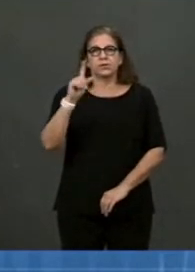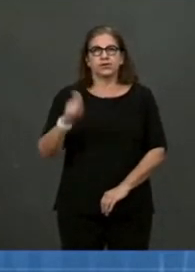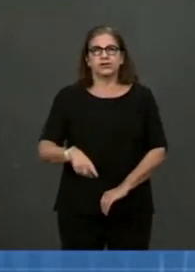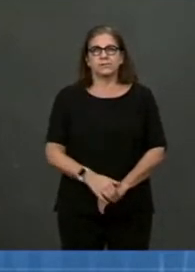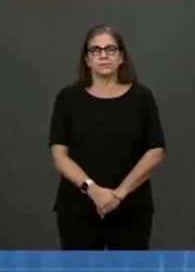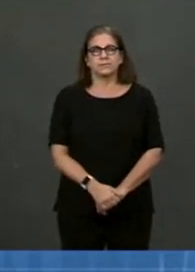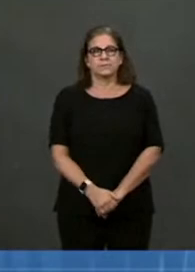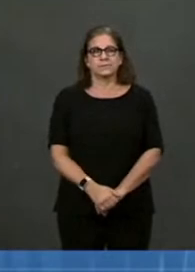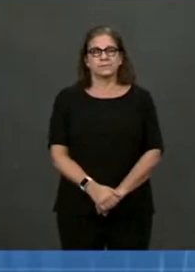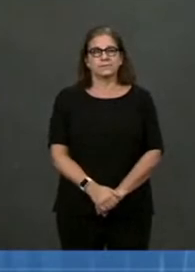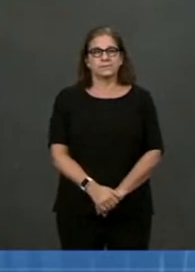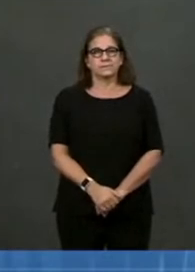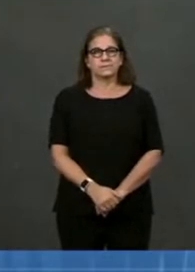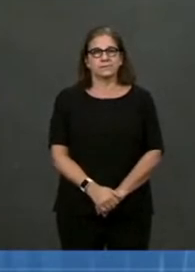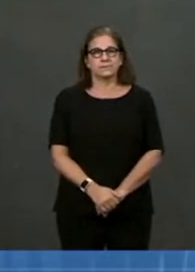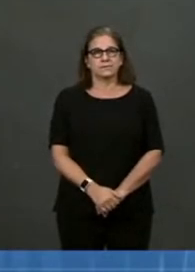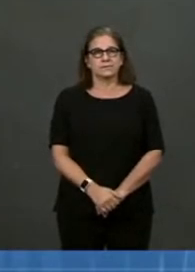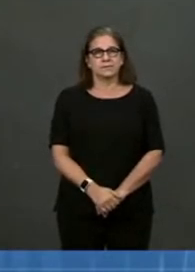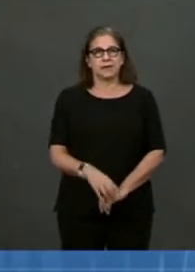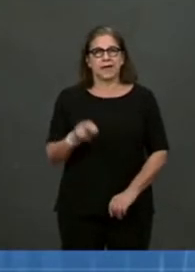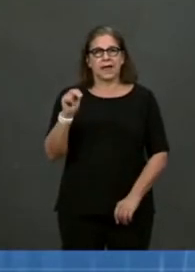Betty Peace at NBC News.